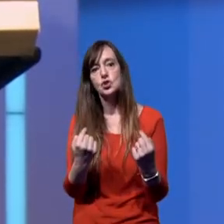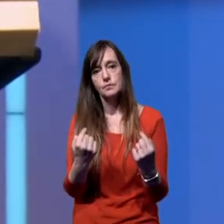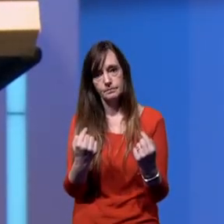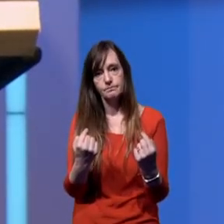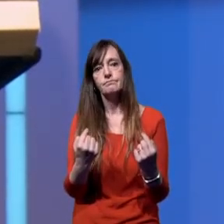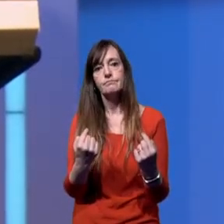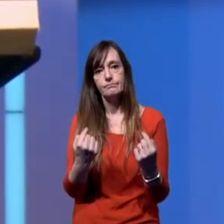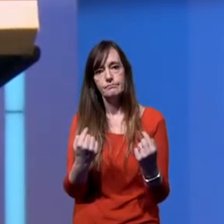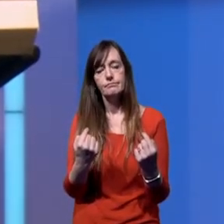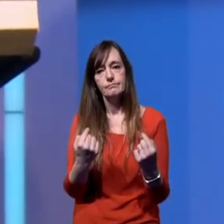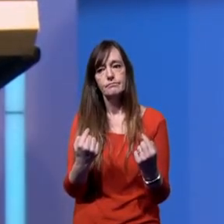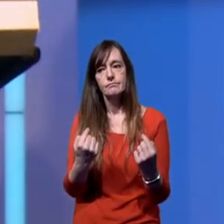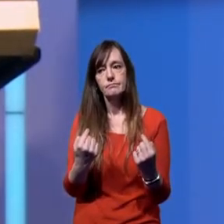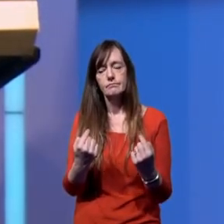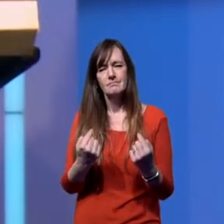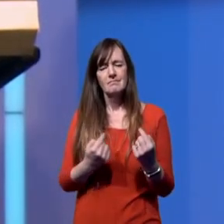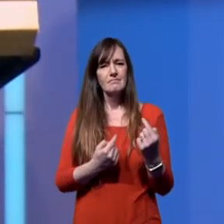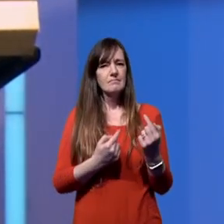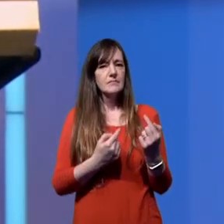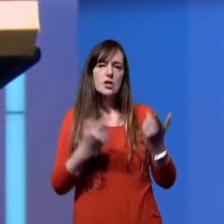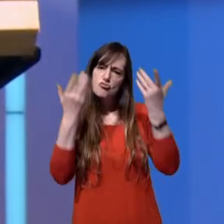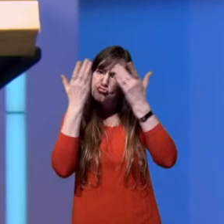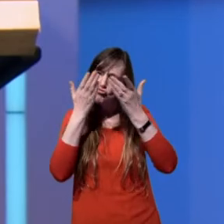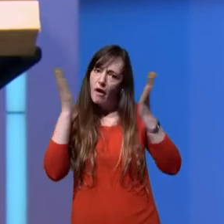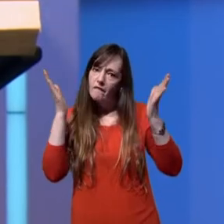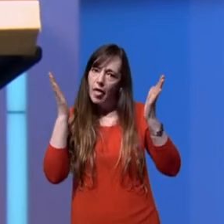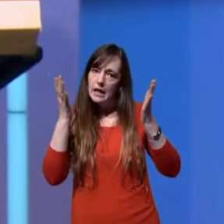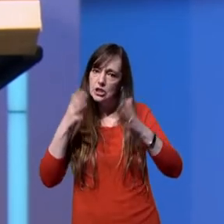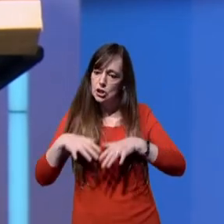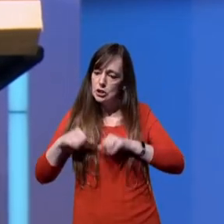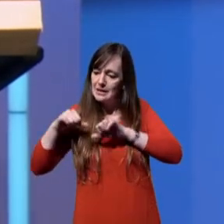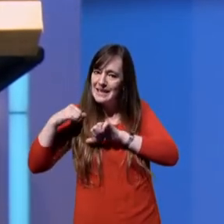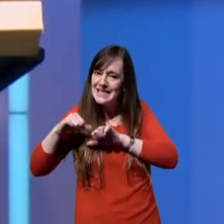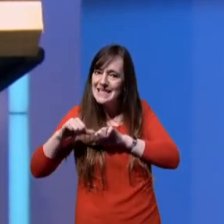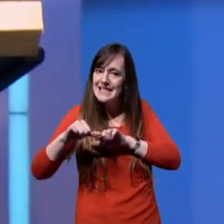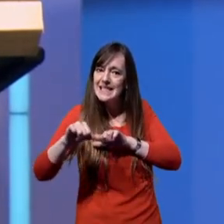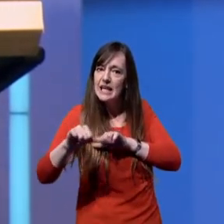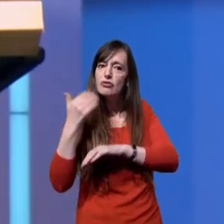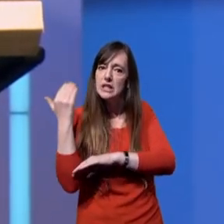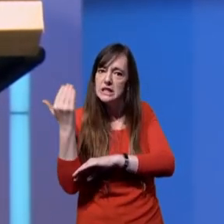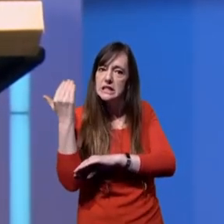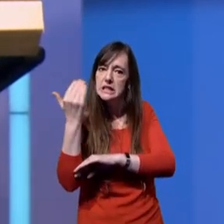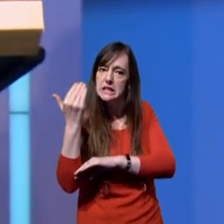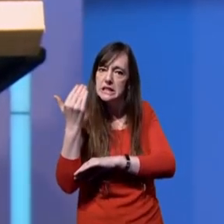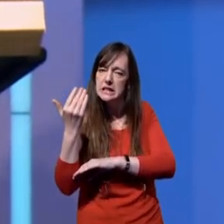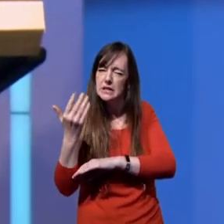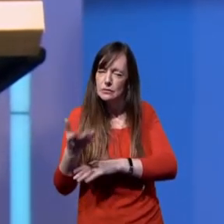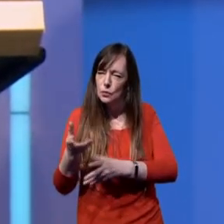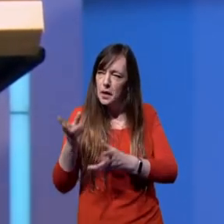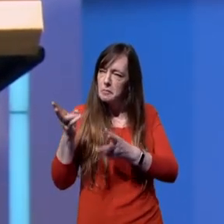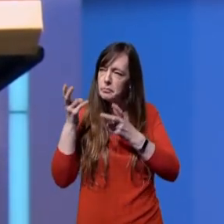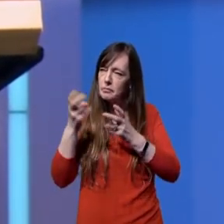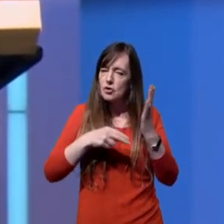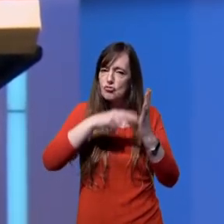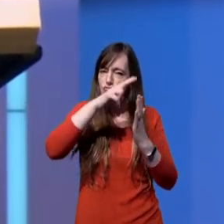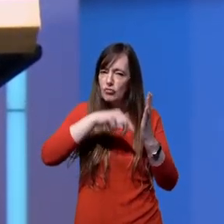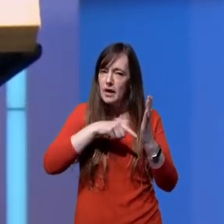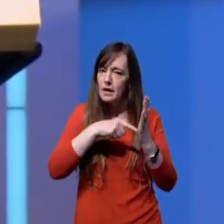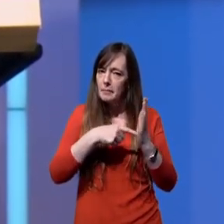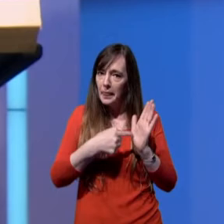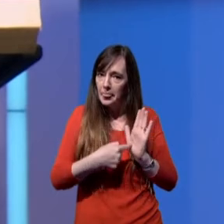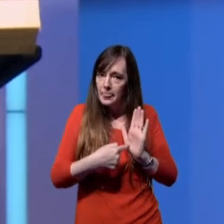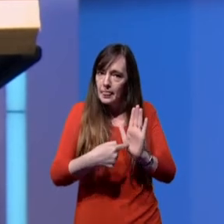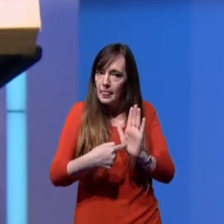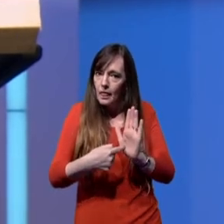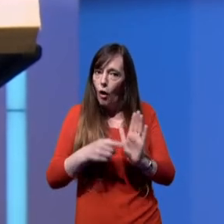We continue our series in the book of Revelation that we've just had read, a book that, as you know, offers suffering Christians